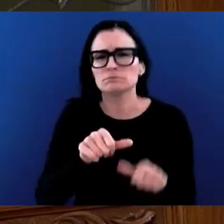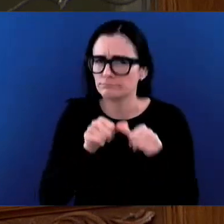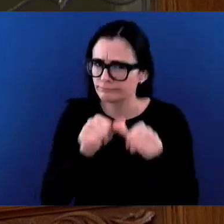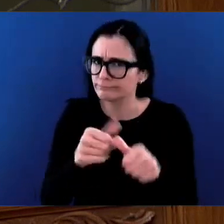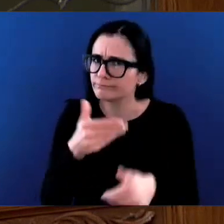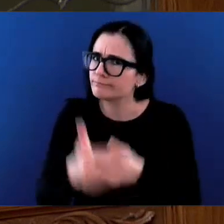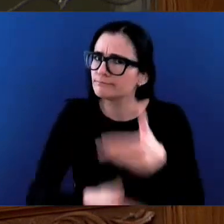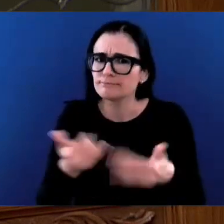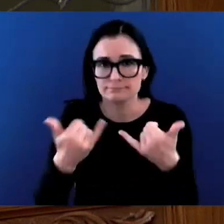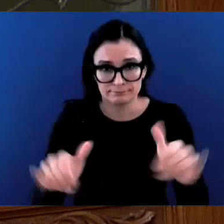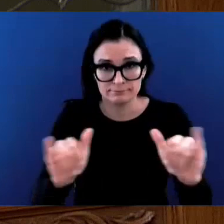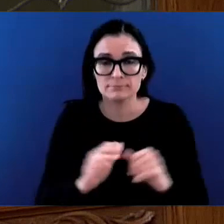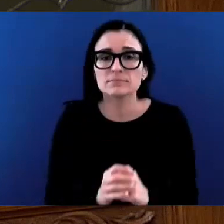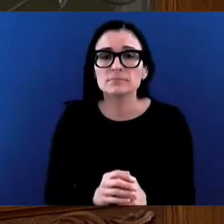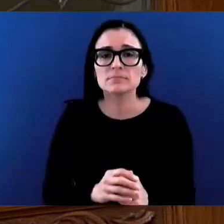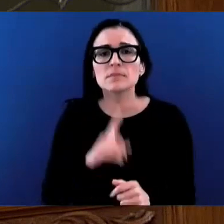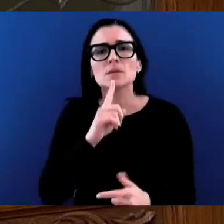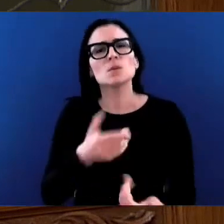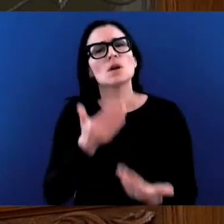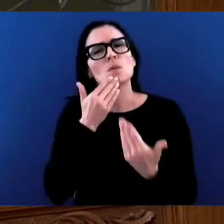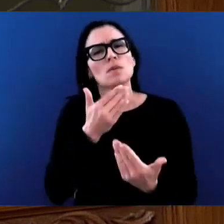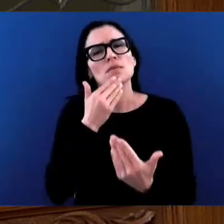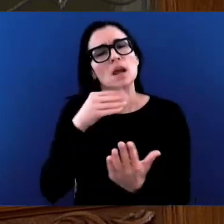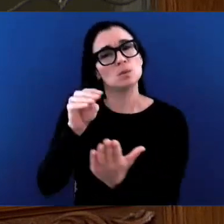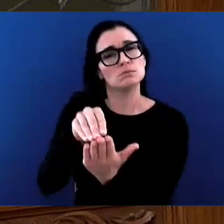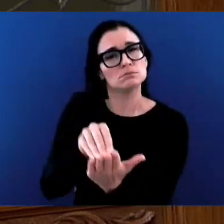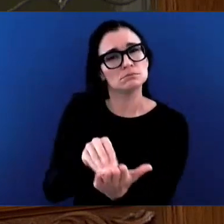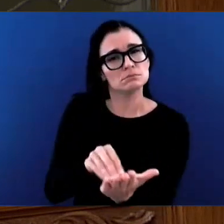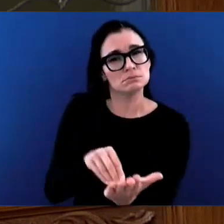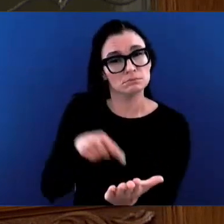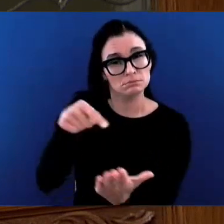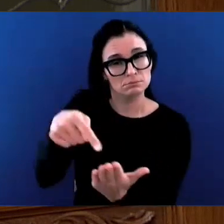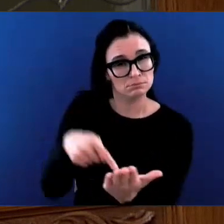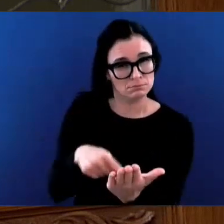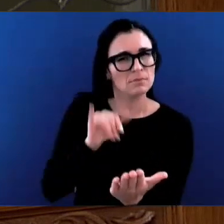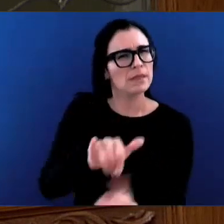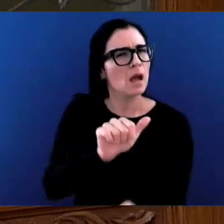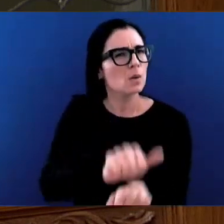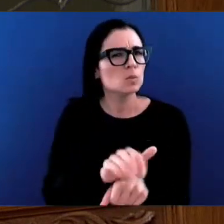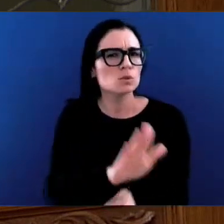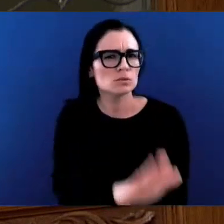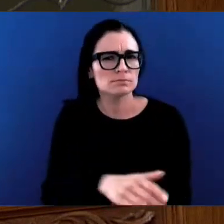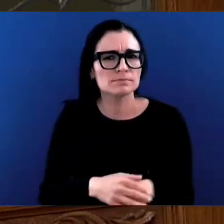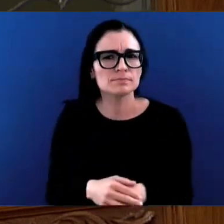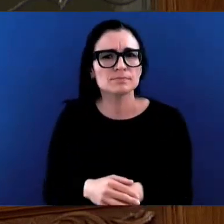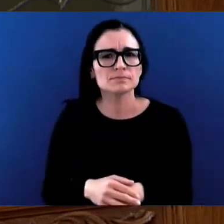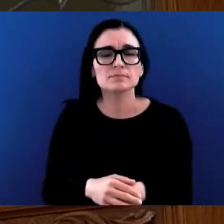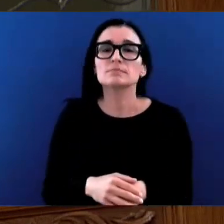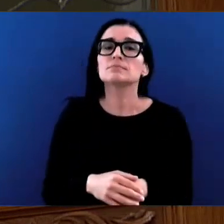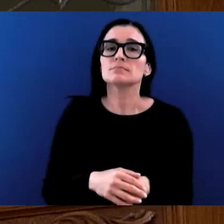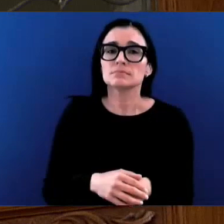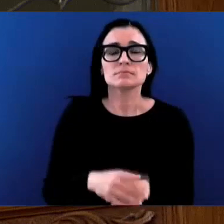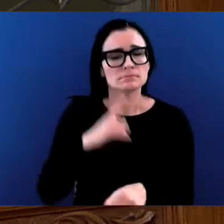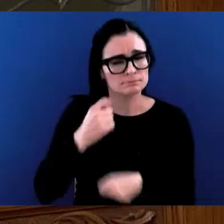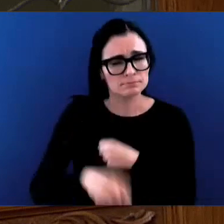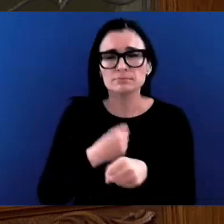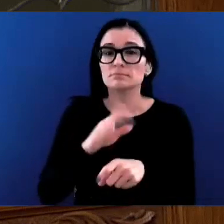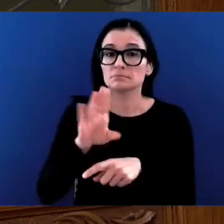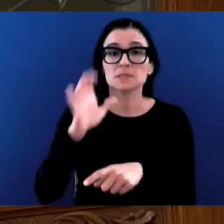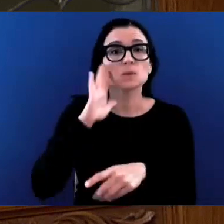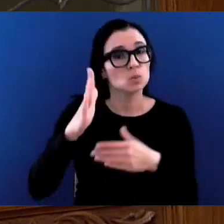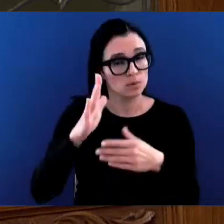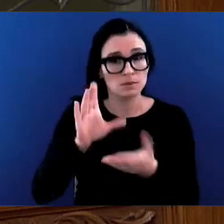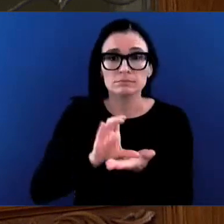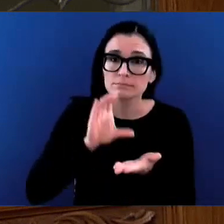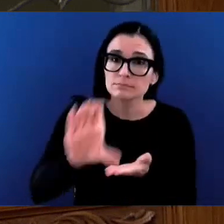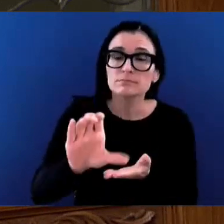throughout the pages and the work. This year, British Columbia is dedicating over $50 million in programs and services for victims and